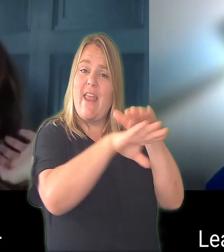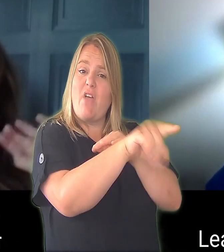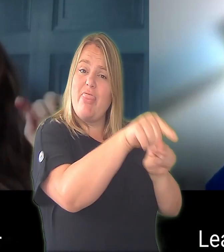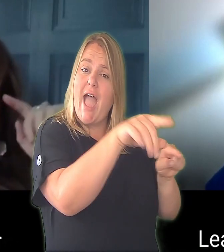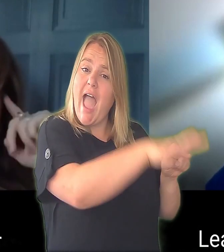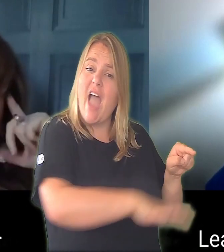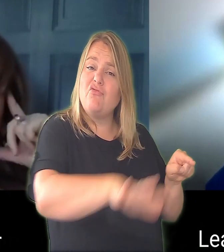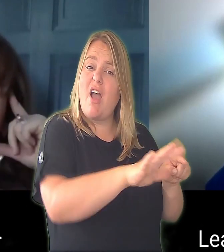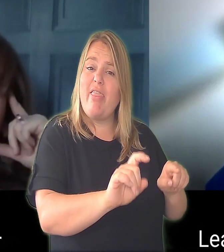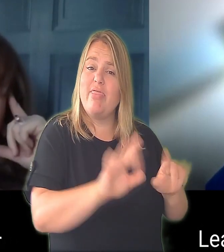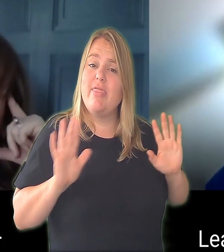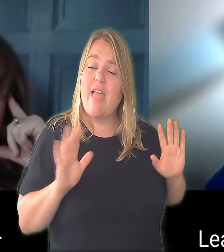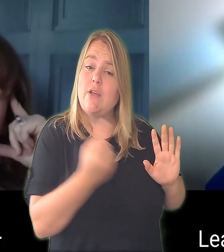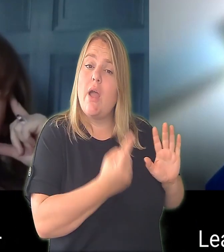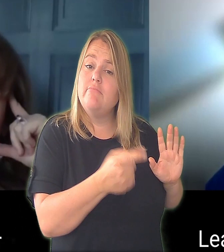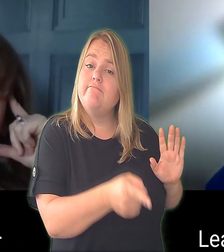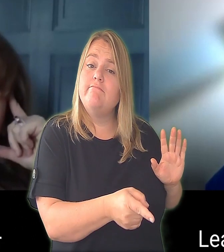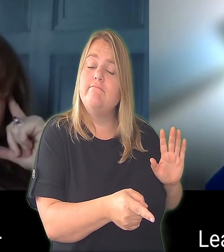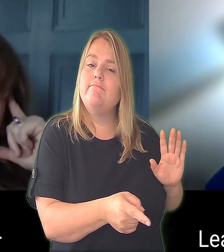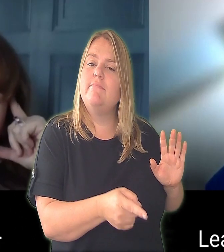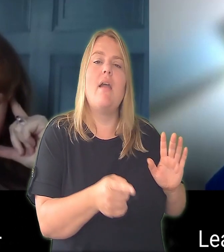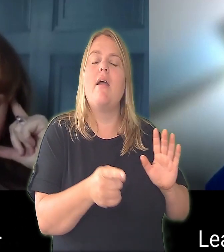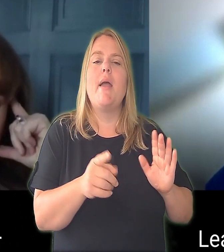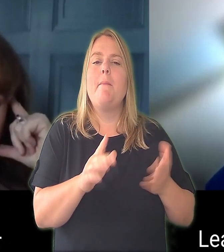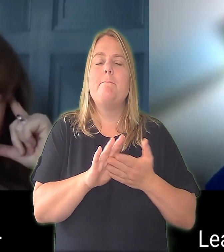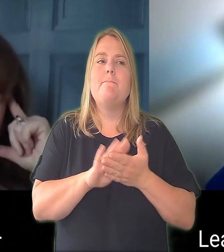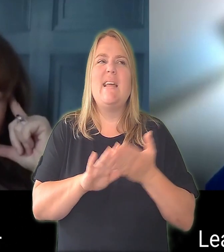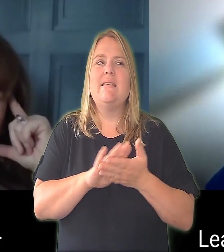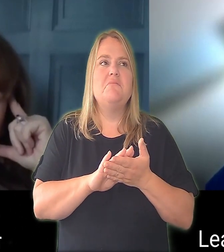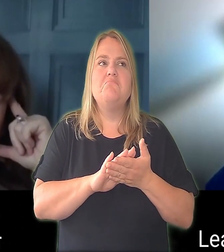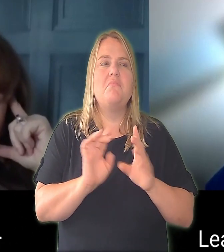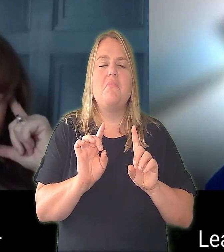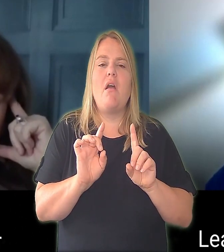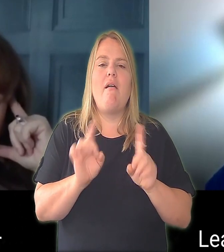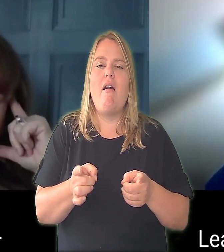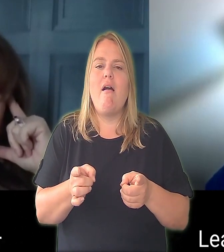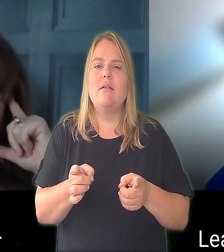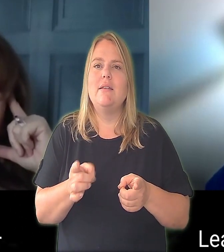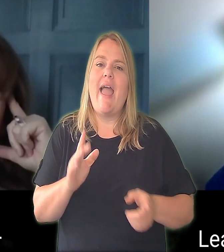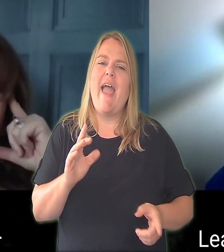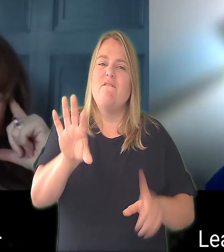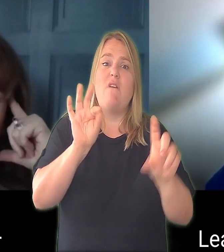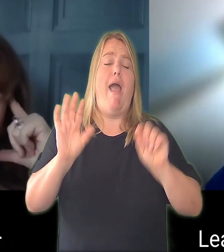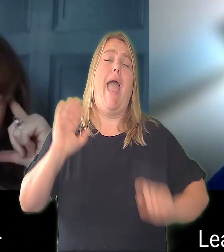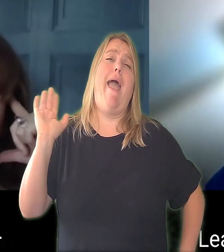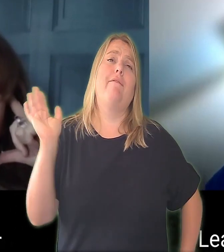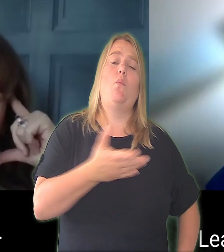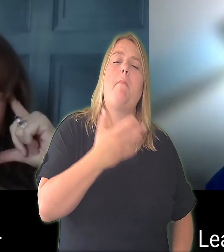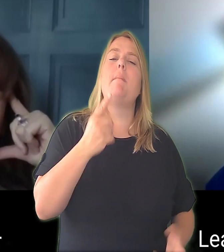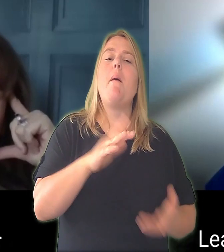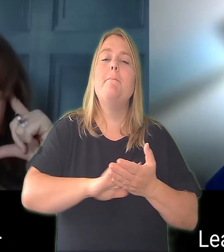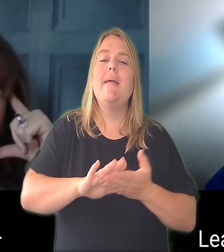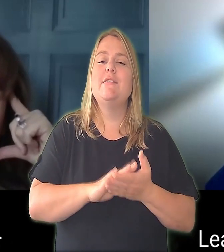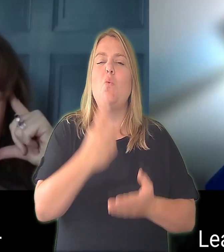invite everyone, but at least we won't be disadvantaging like one particular group and assuming, you know, it's a bit cheaper. We'll probably